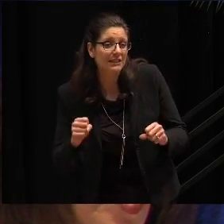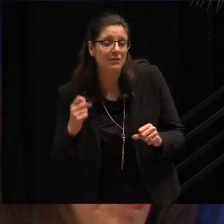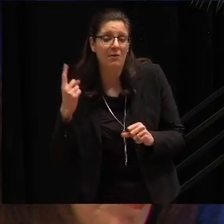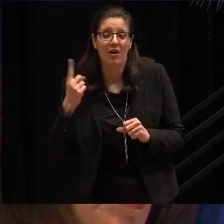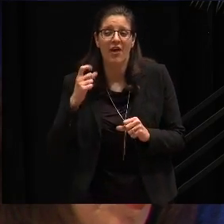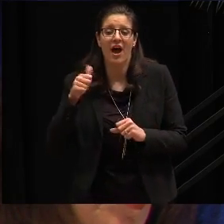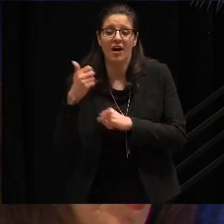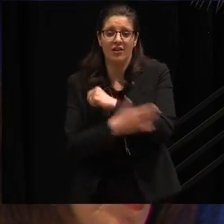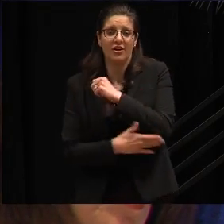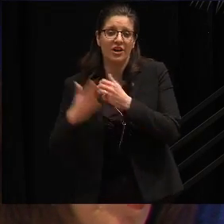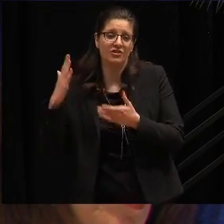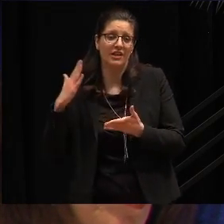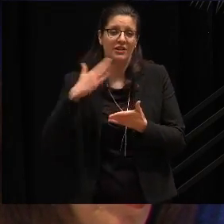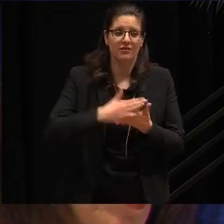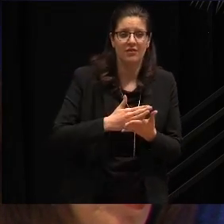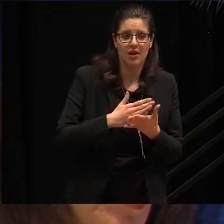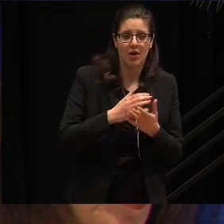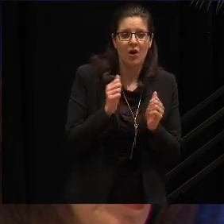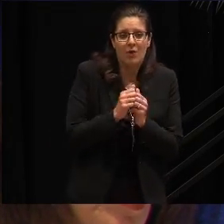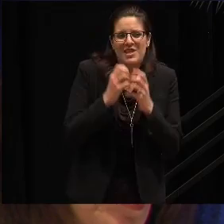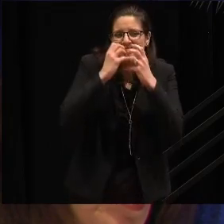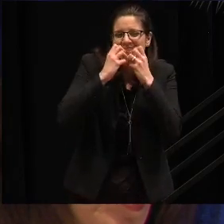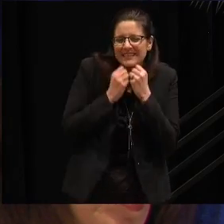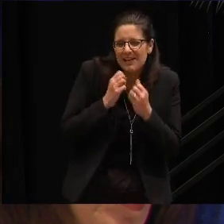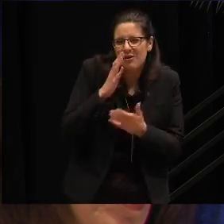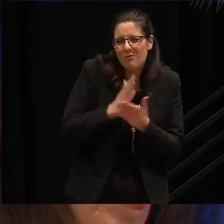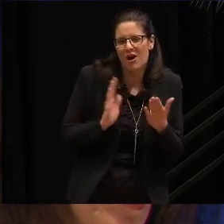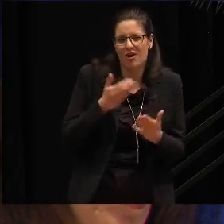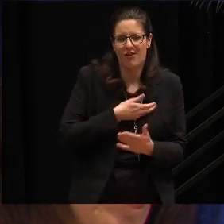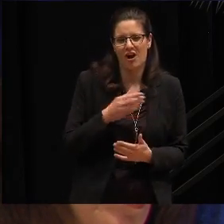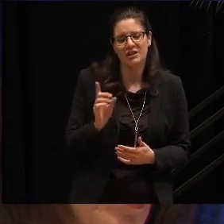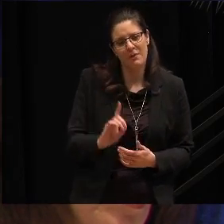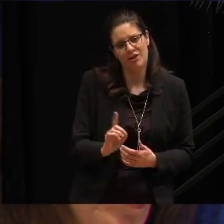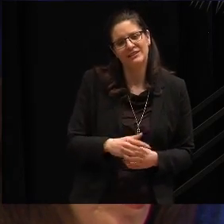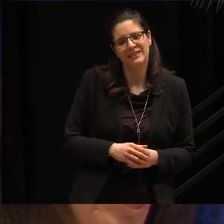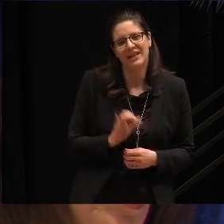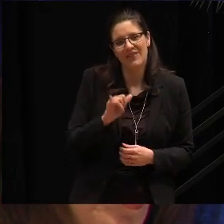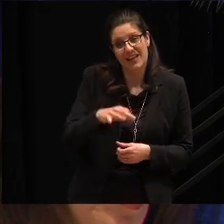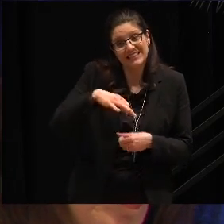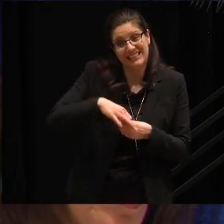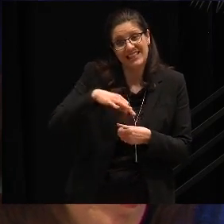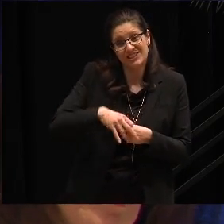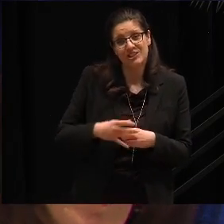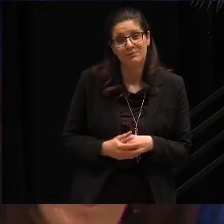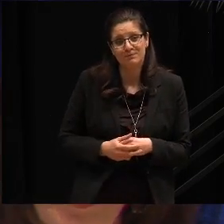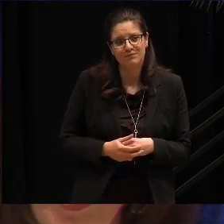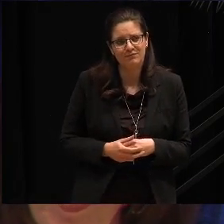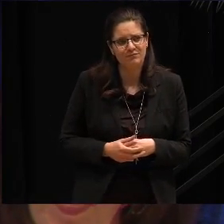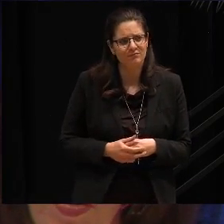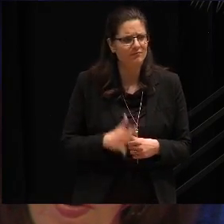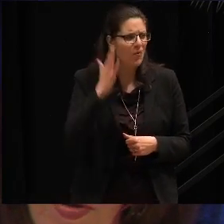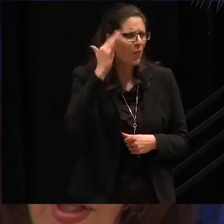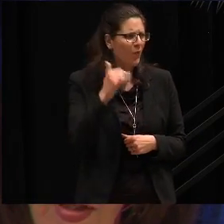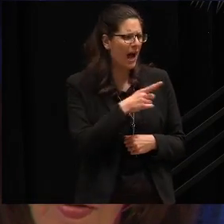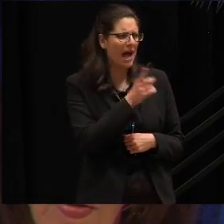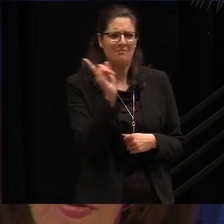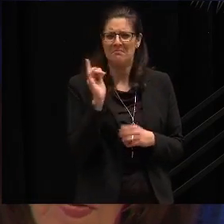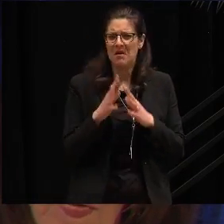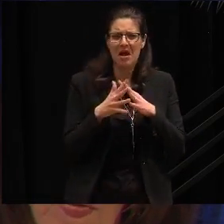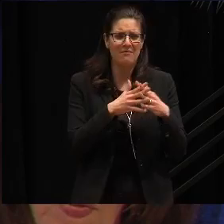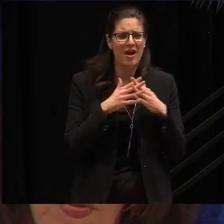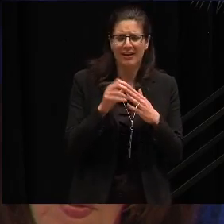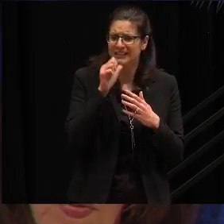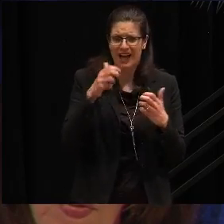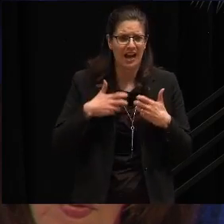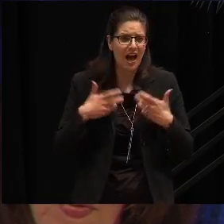interfered with the most sacred aspect of a democracy, and that's an election. Yep. Why not? Why aren't more Americans